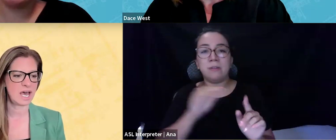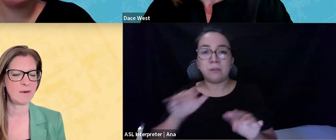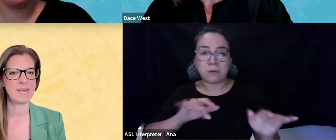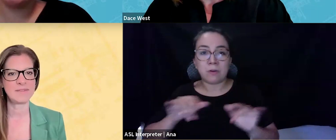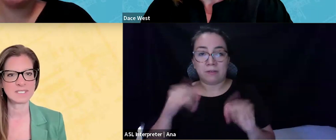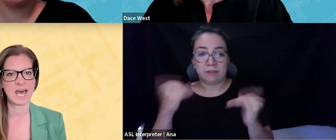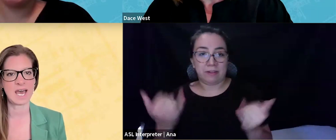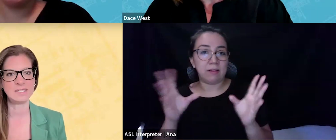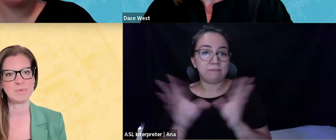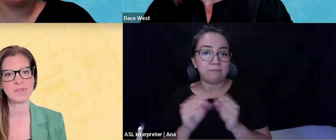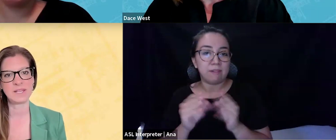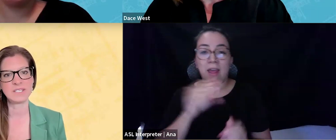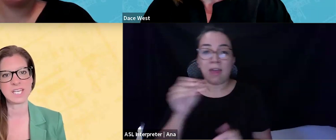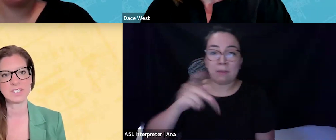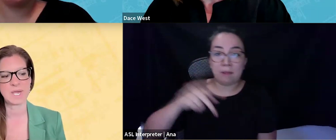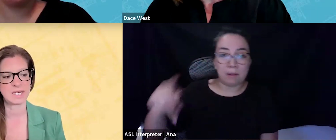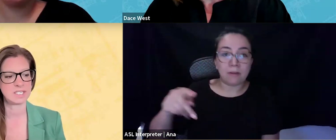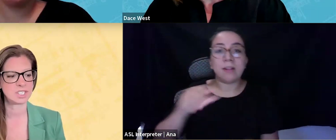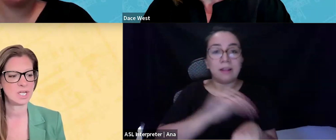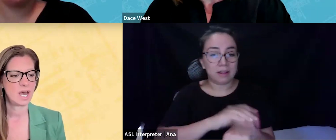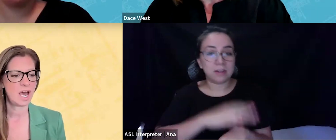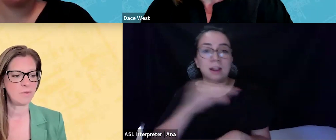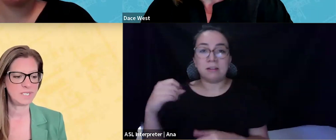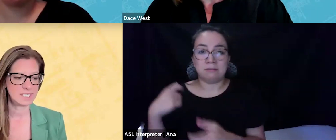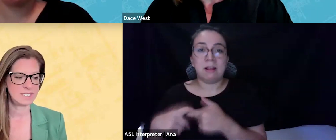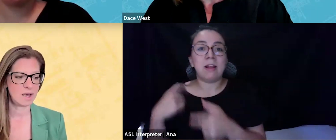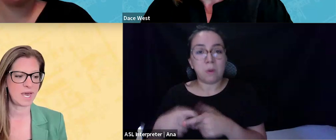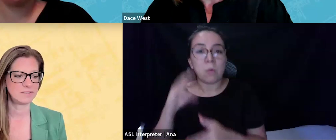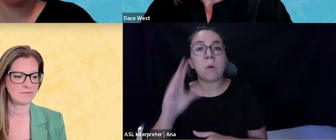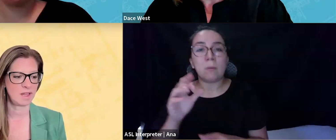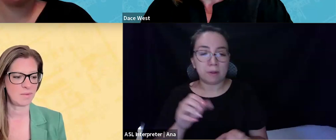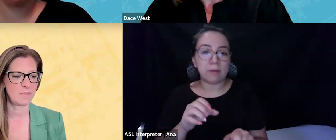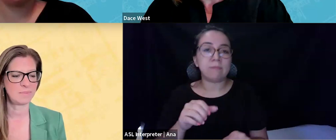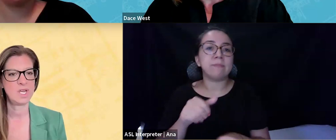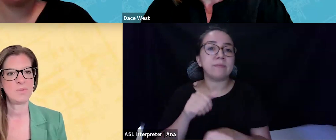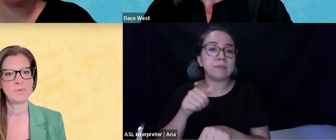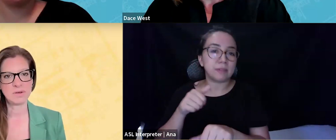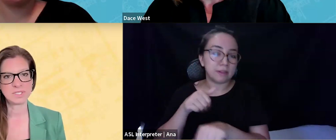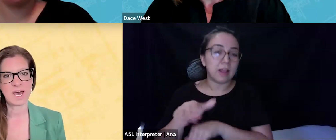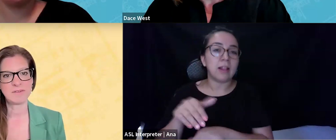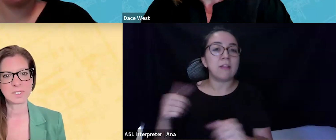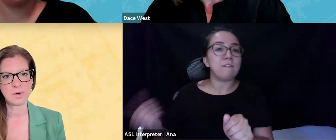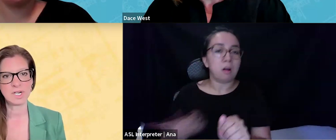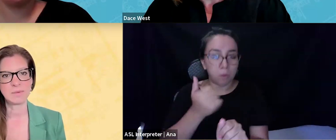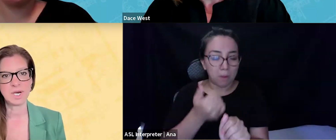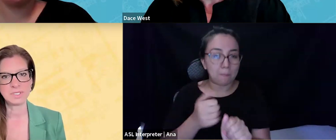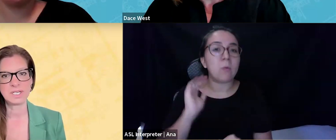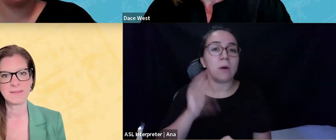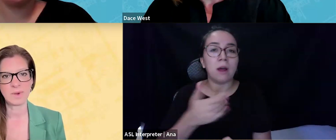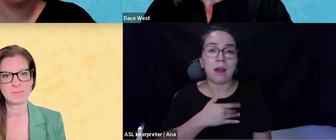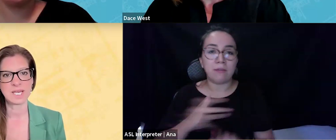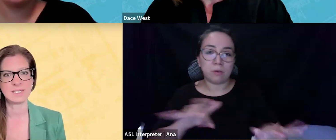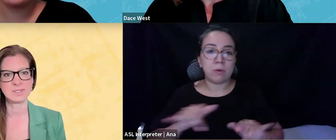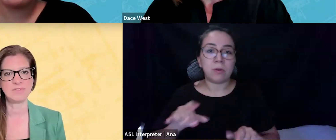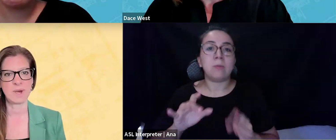session and the slides in both English and Spanish will be sent up as a follow-up. We will also have our recording posted